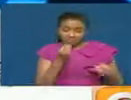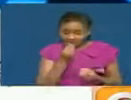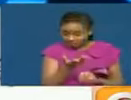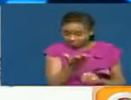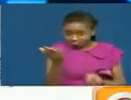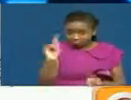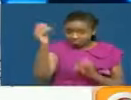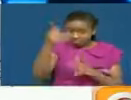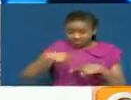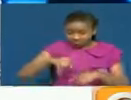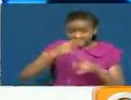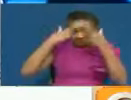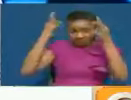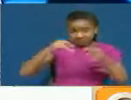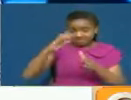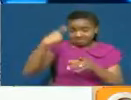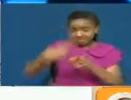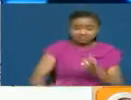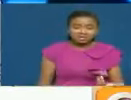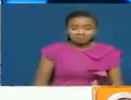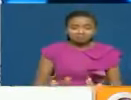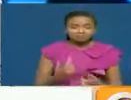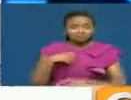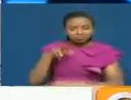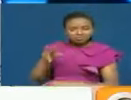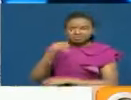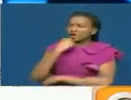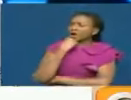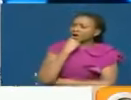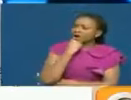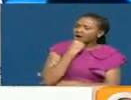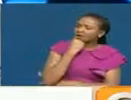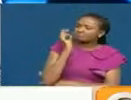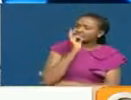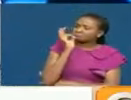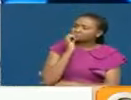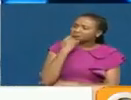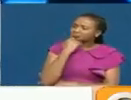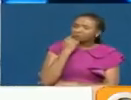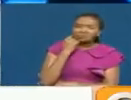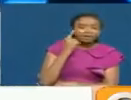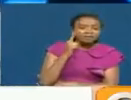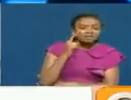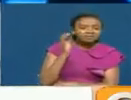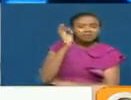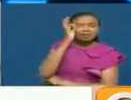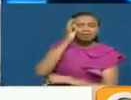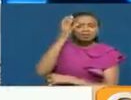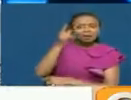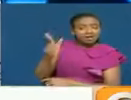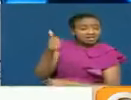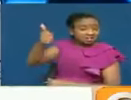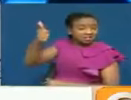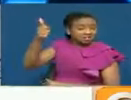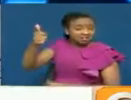information come August next year. Now, I was intrigued by this notice, not so much for its novelty, because after all, the